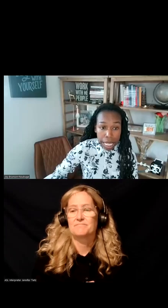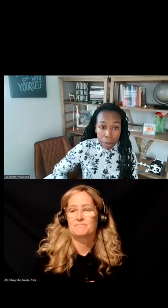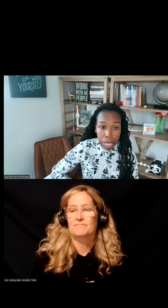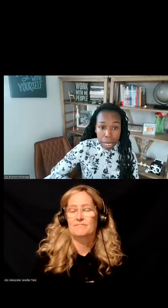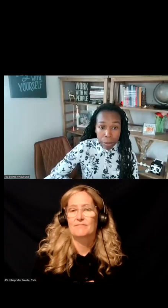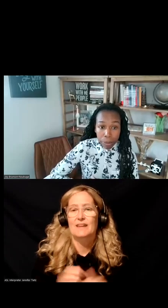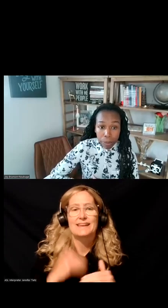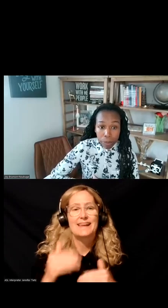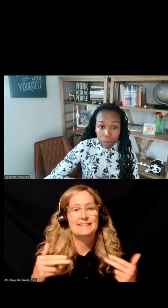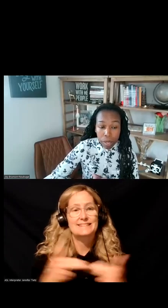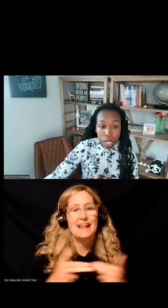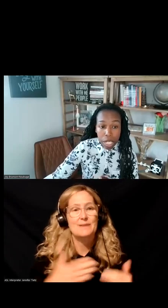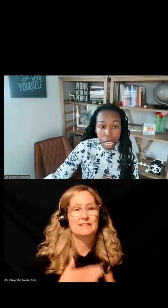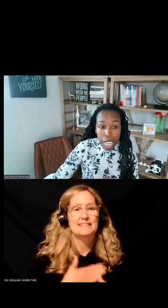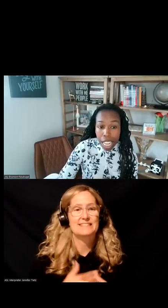Next slide, please.